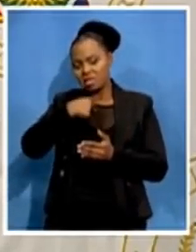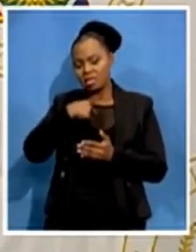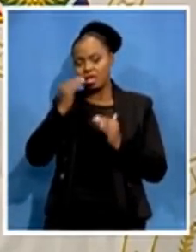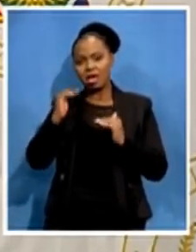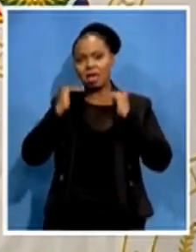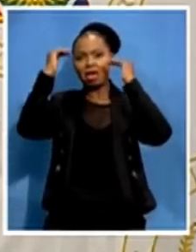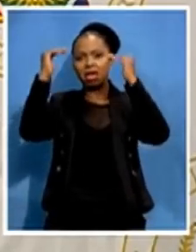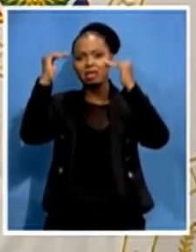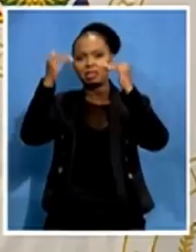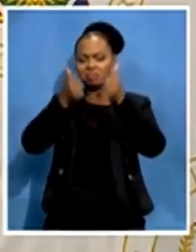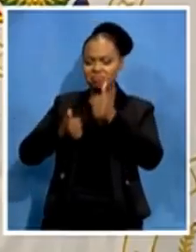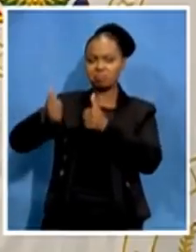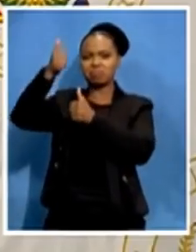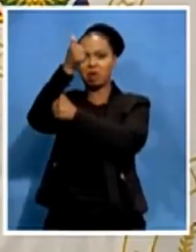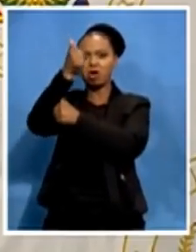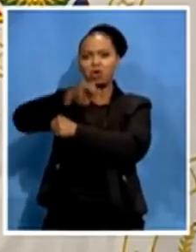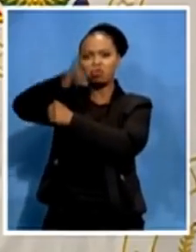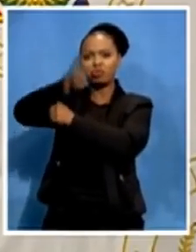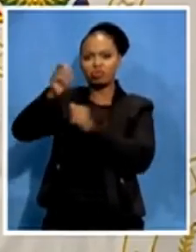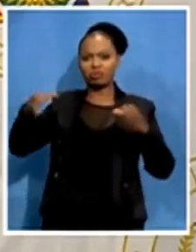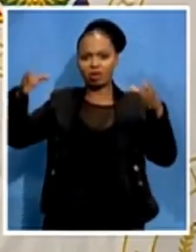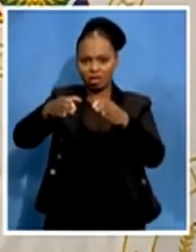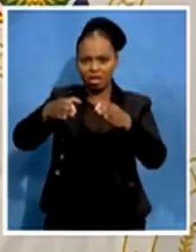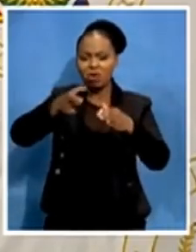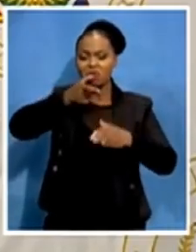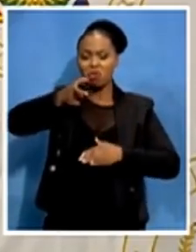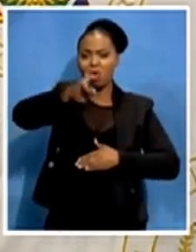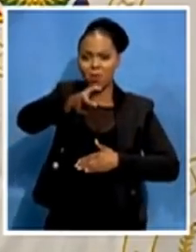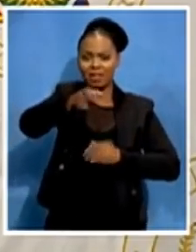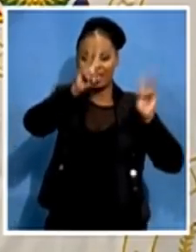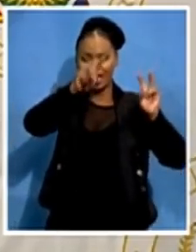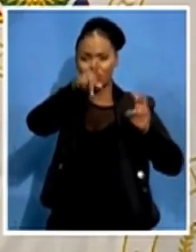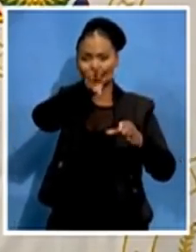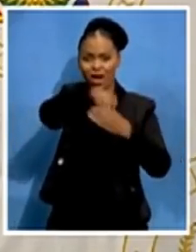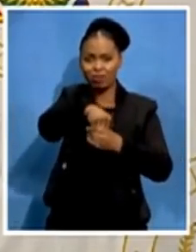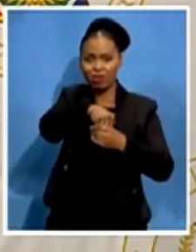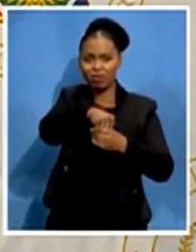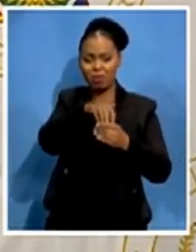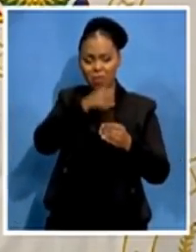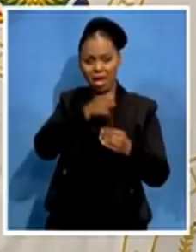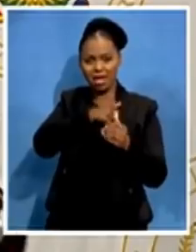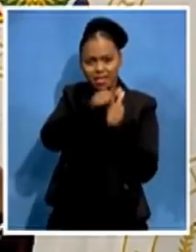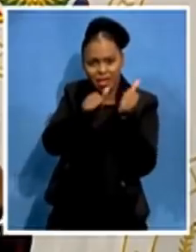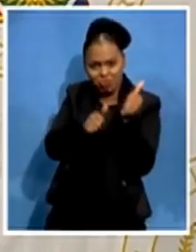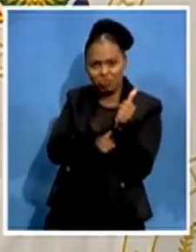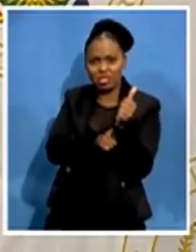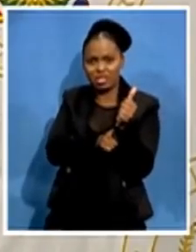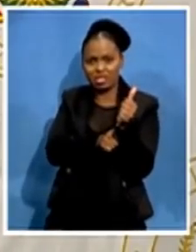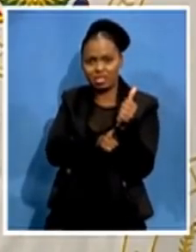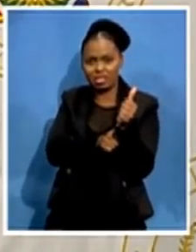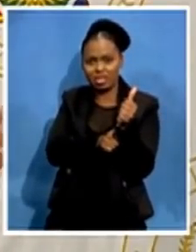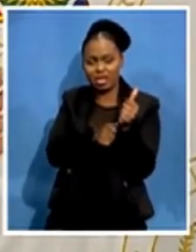commenting on a matter involving my deputy that still has to be pronounced upon. I know